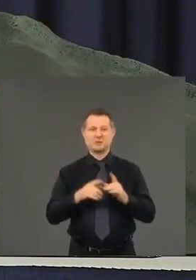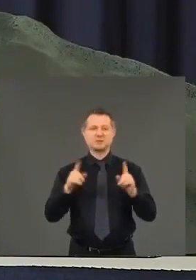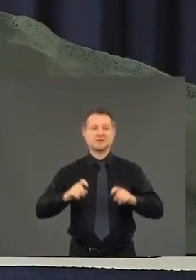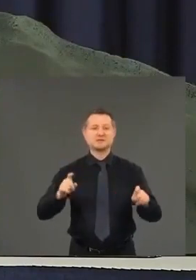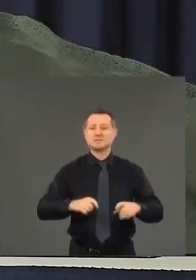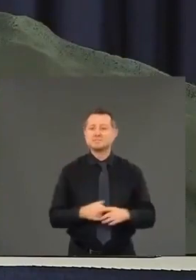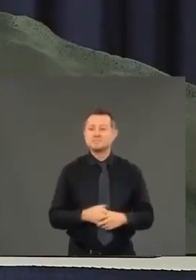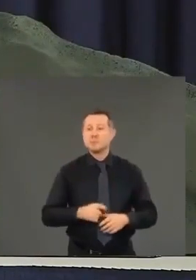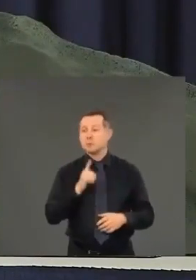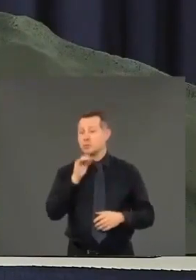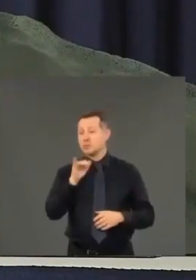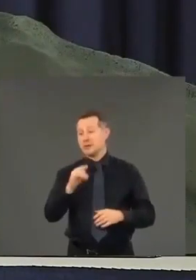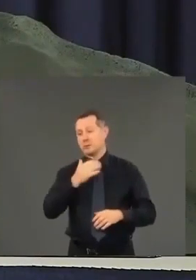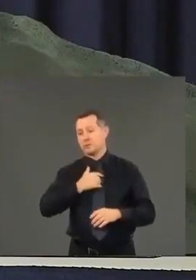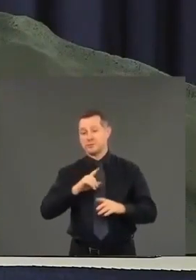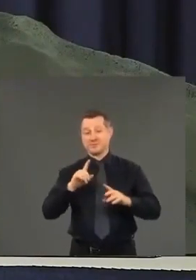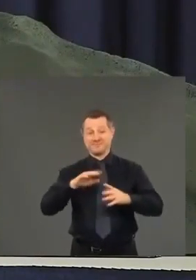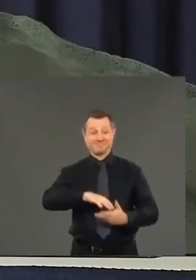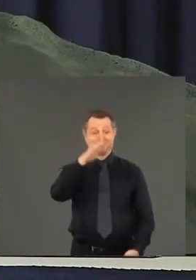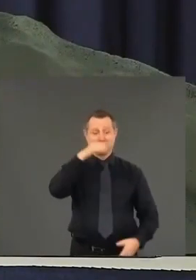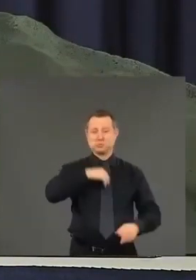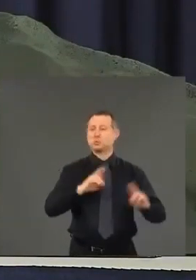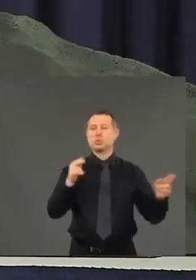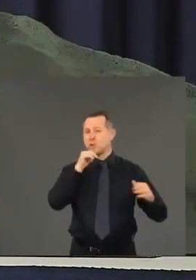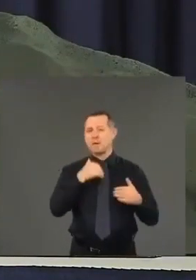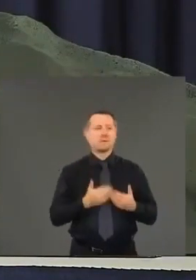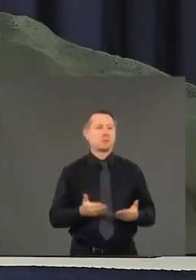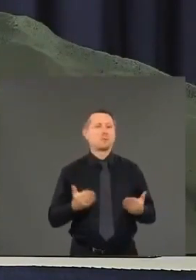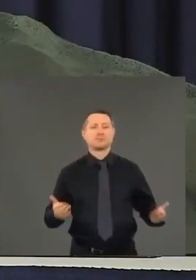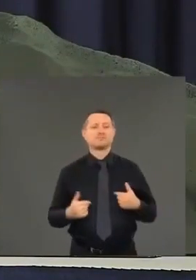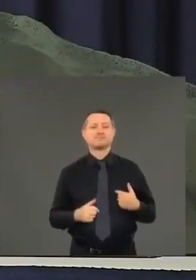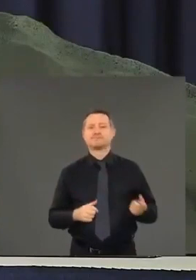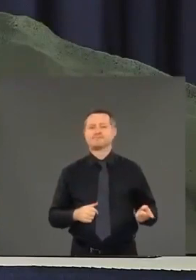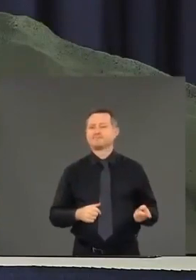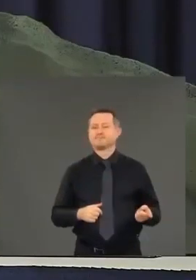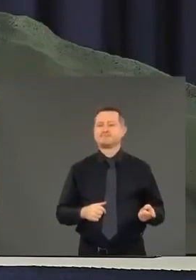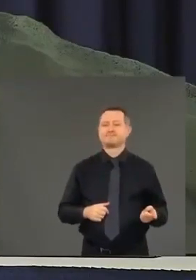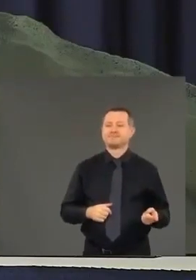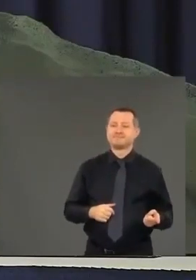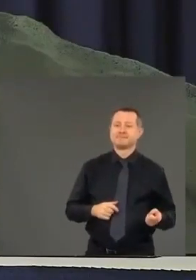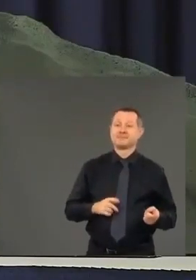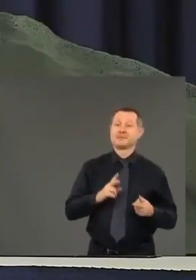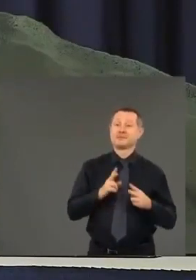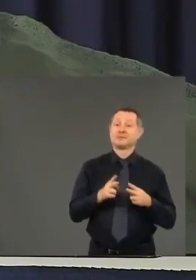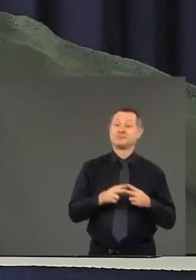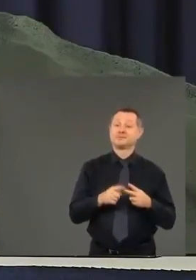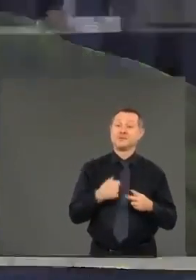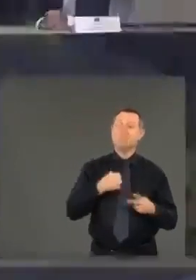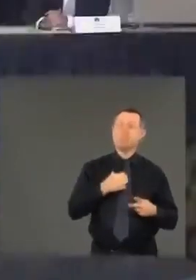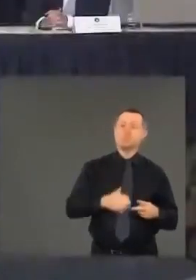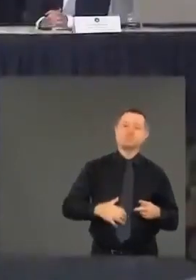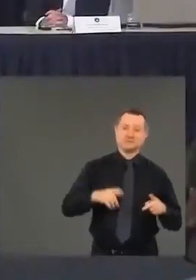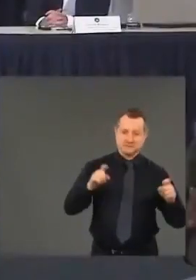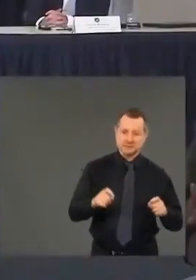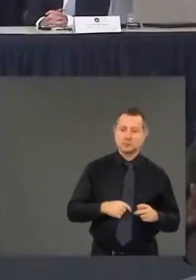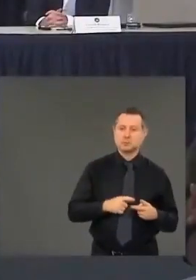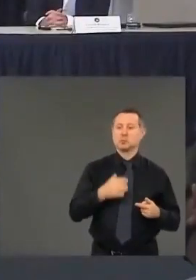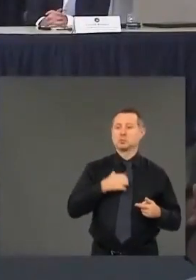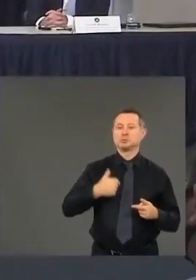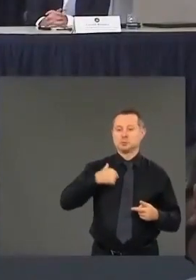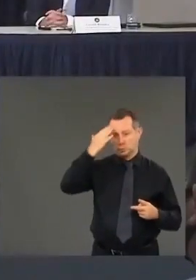capacity. So you would have needed to know the virus was here, and you would have actually had to have a testing capacity, neither of which